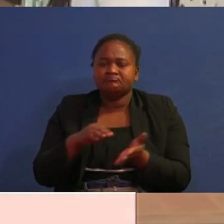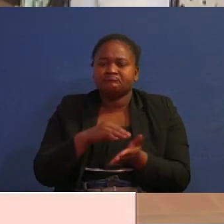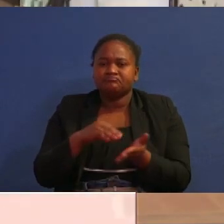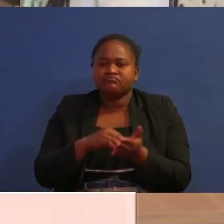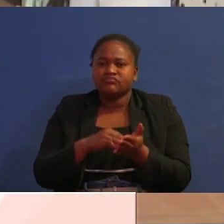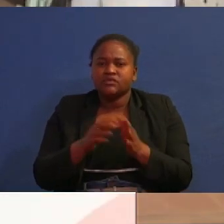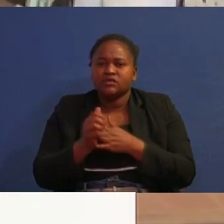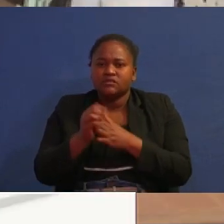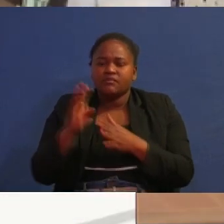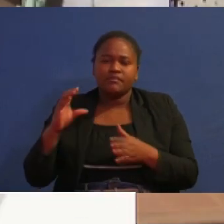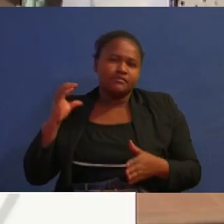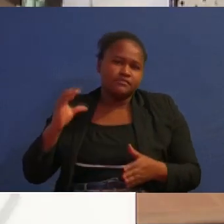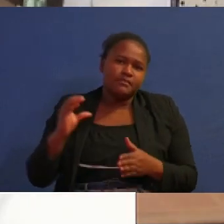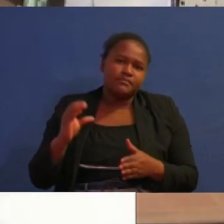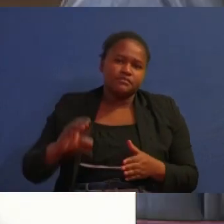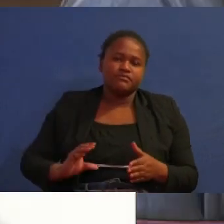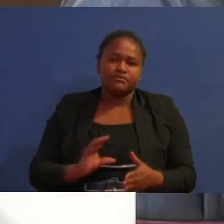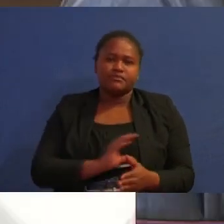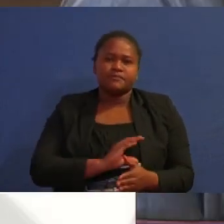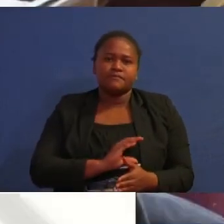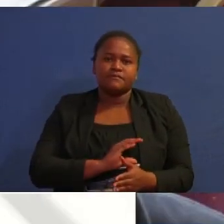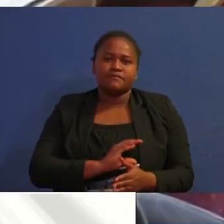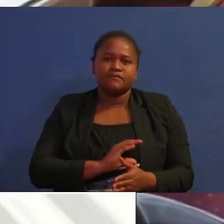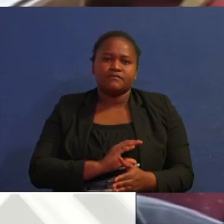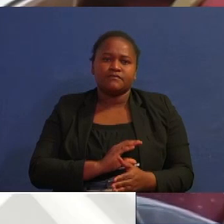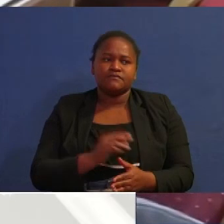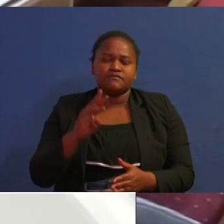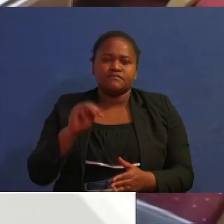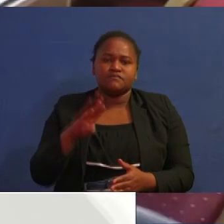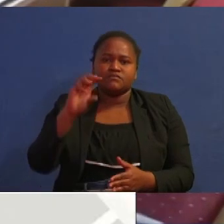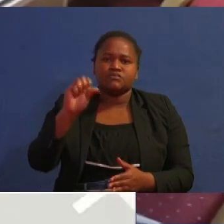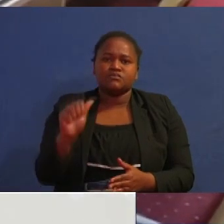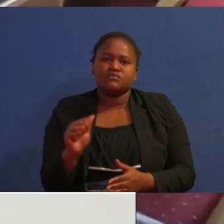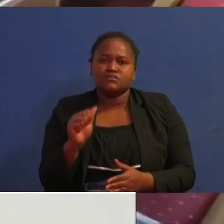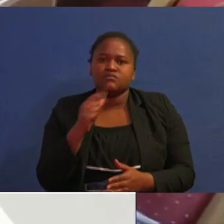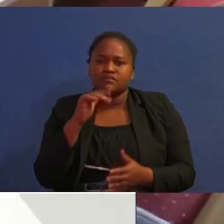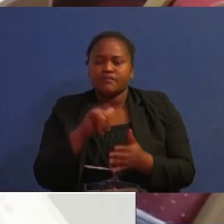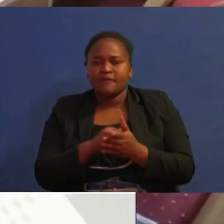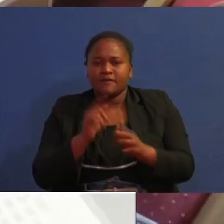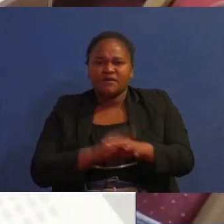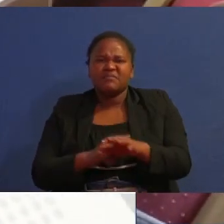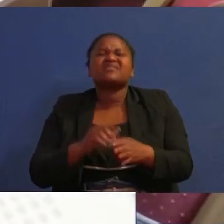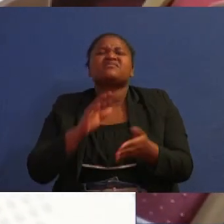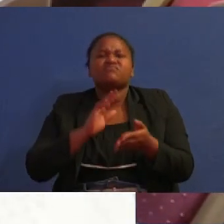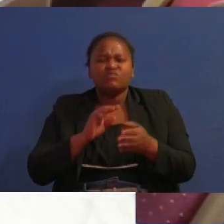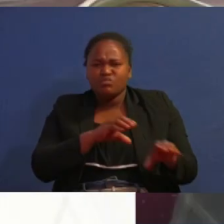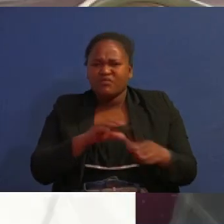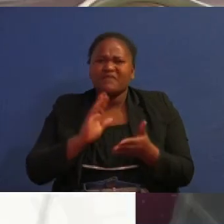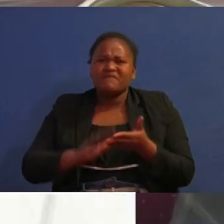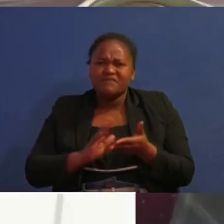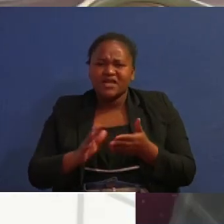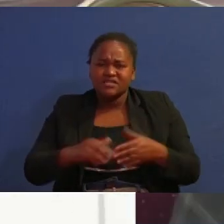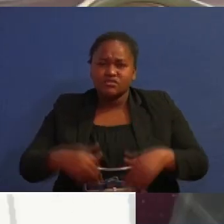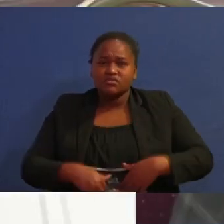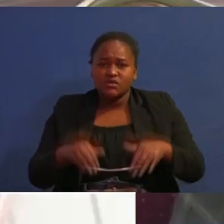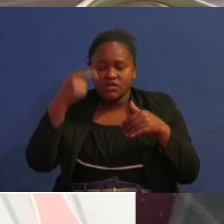Led by committee chairperson and Eldama Ravine MP, Honorable Musa Sima, noted that time is running out as the youth are